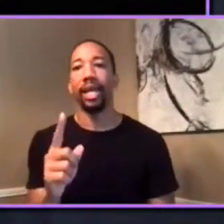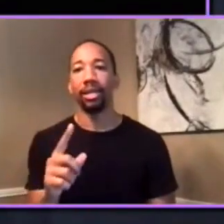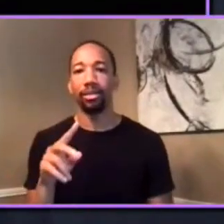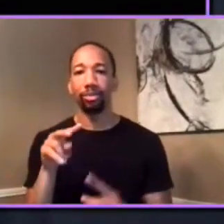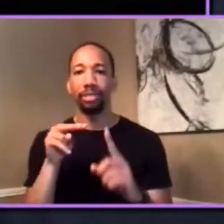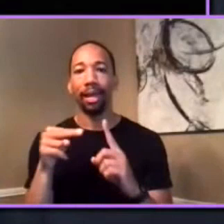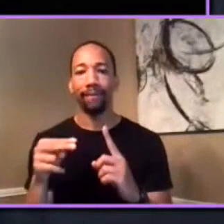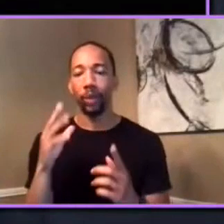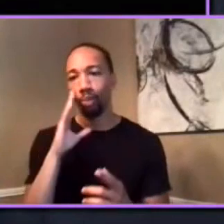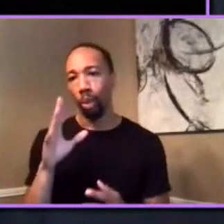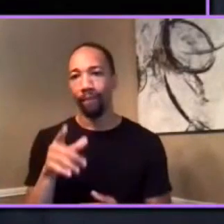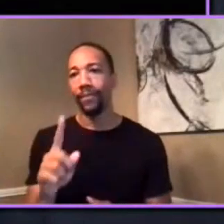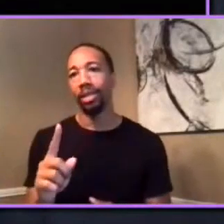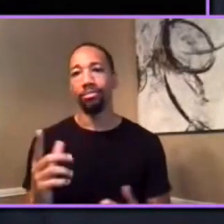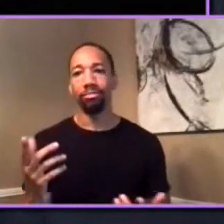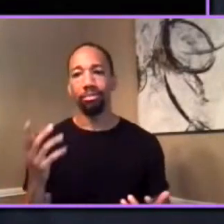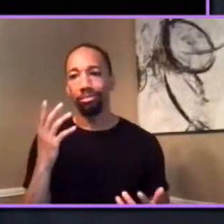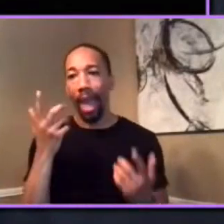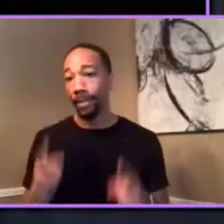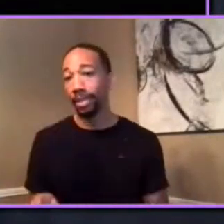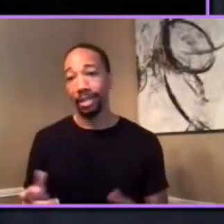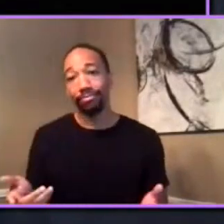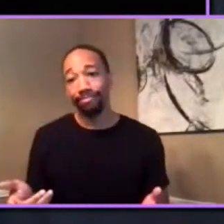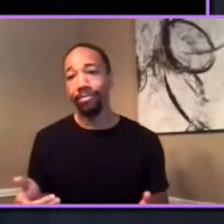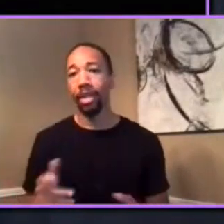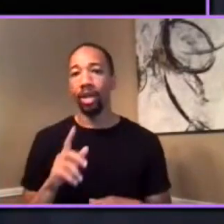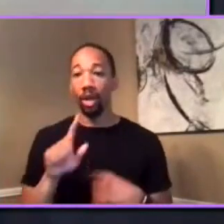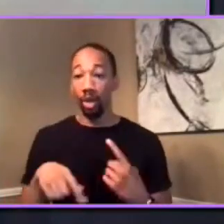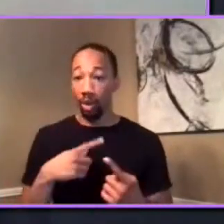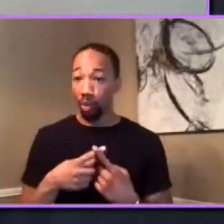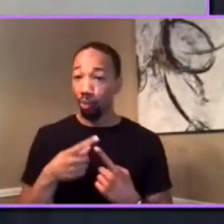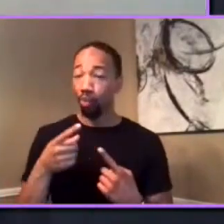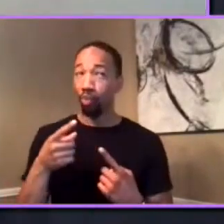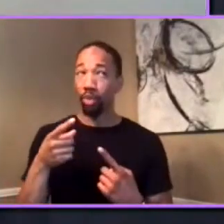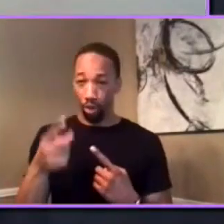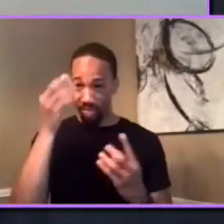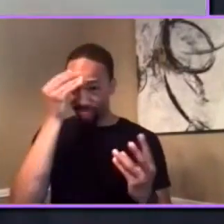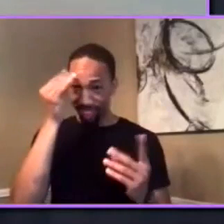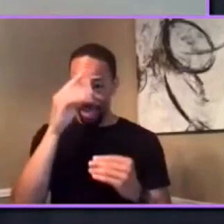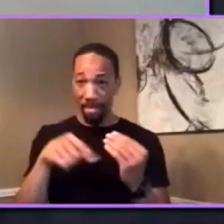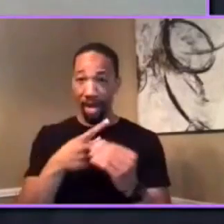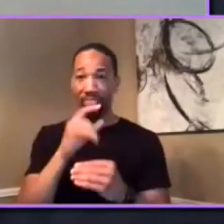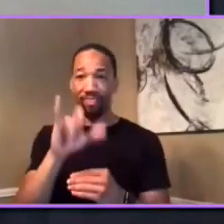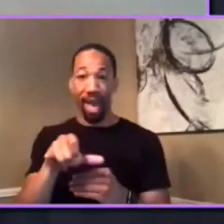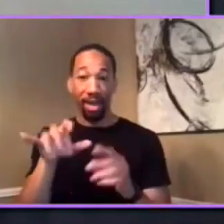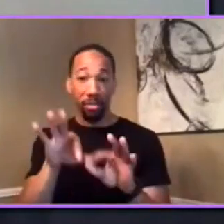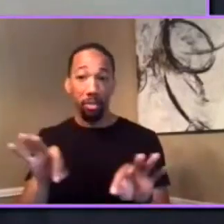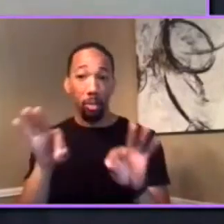community. That happens. And what you want to think about is it's important to recognize that you've made an